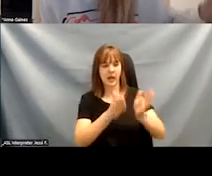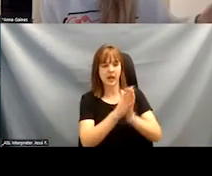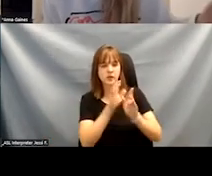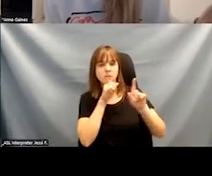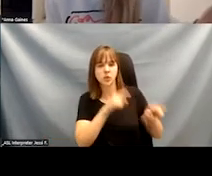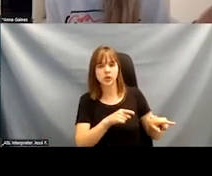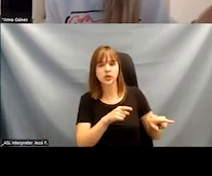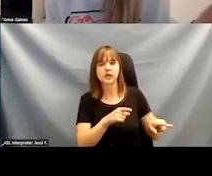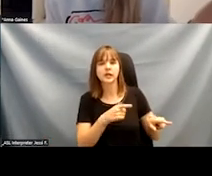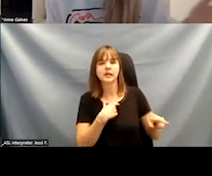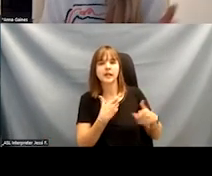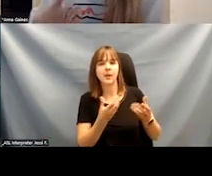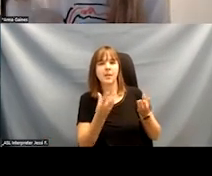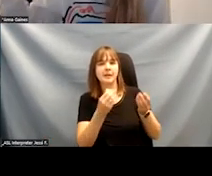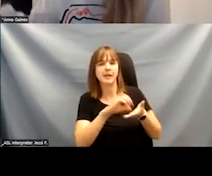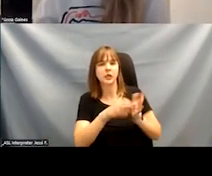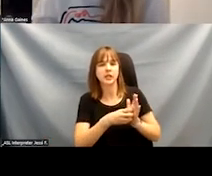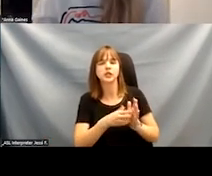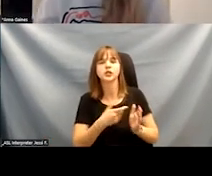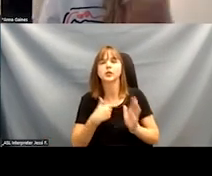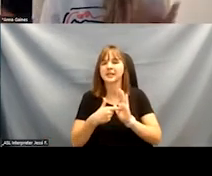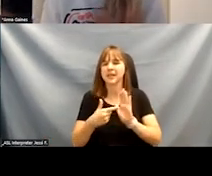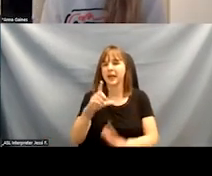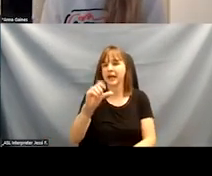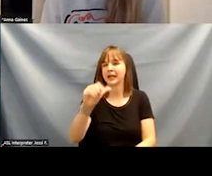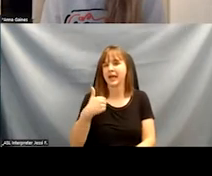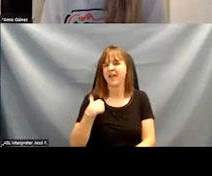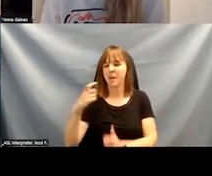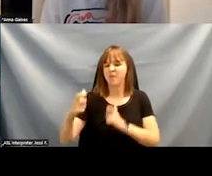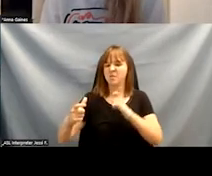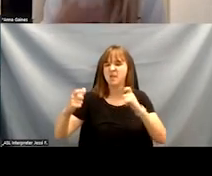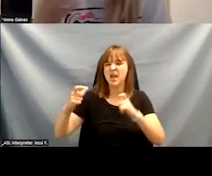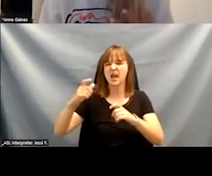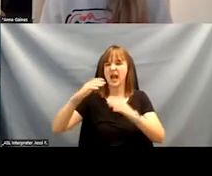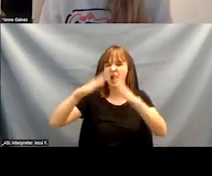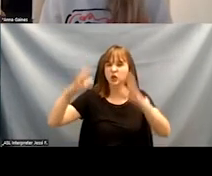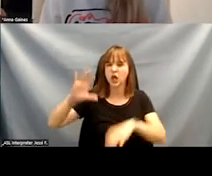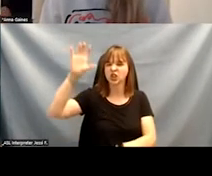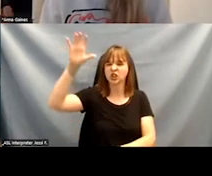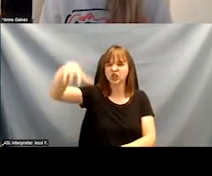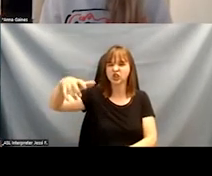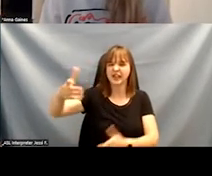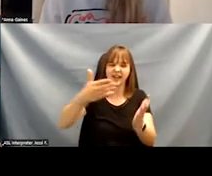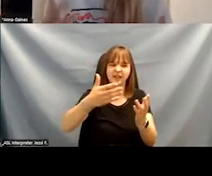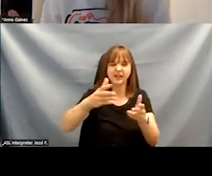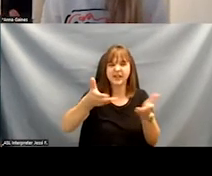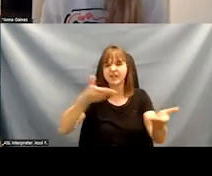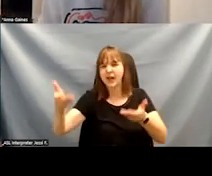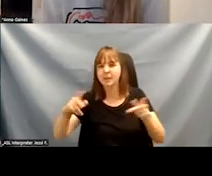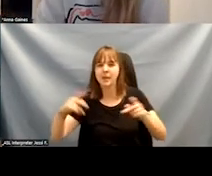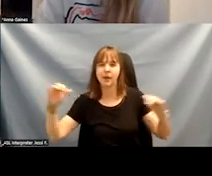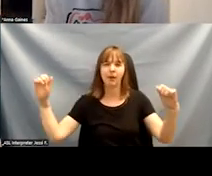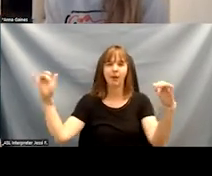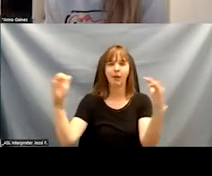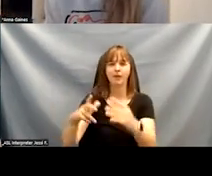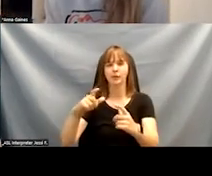dollar mansions in Hollywood, which is something like you don't see in Alaska. So it really is just seeing what the, you know, being agile and seeing